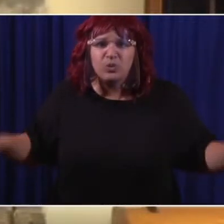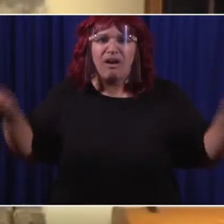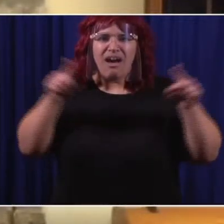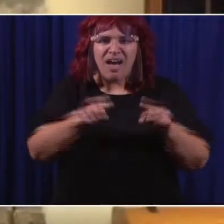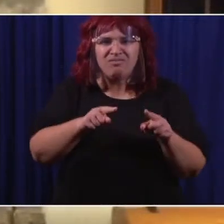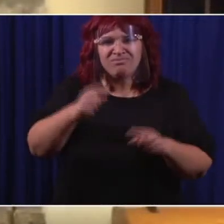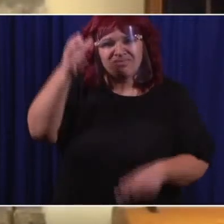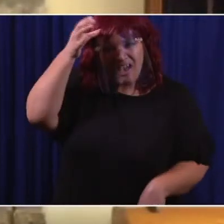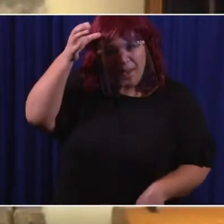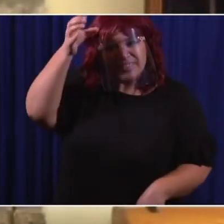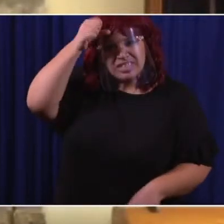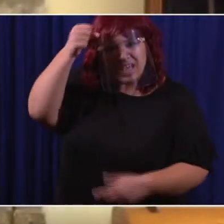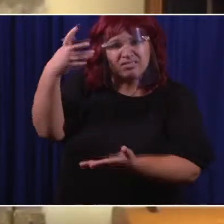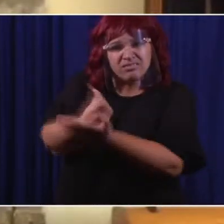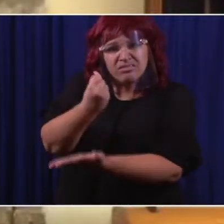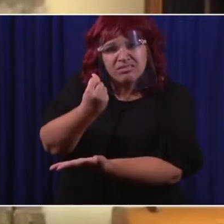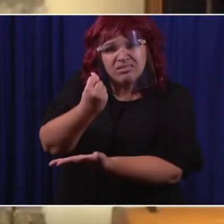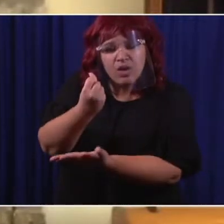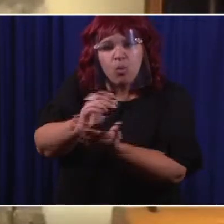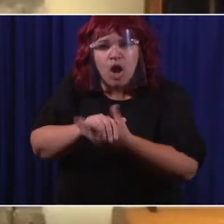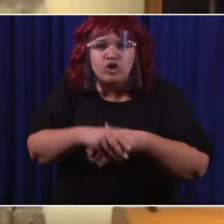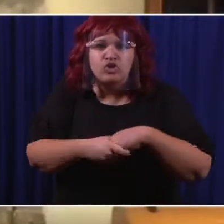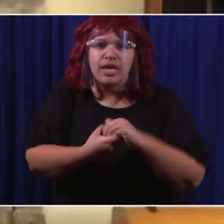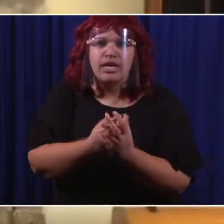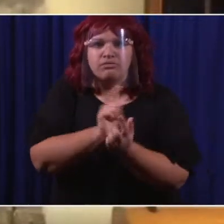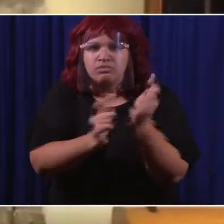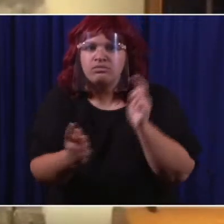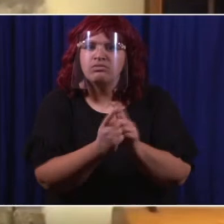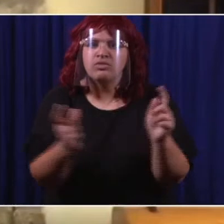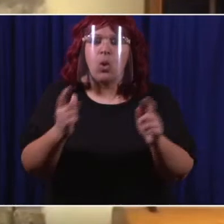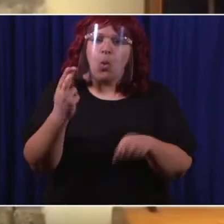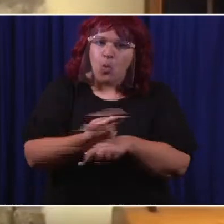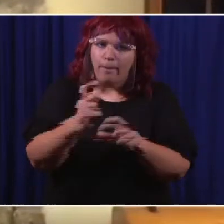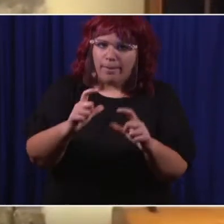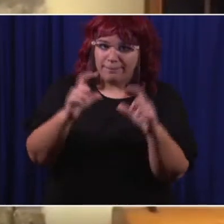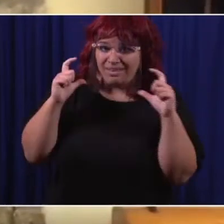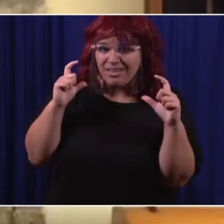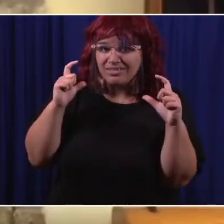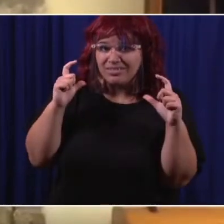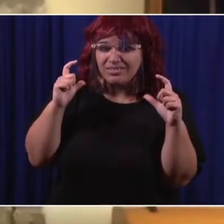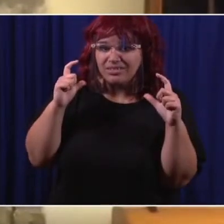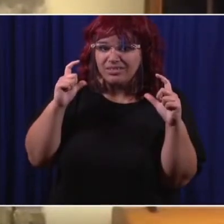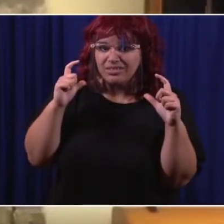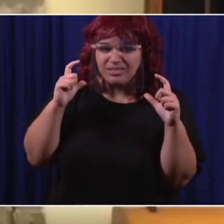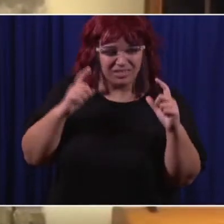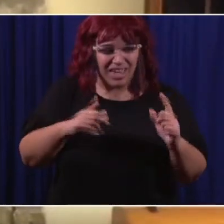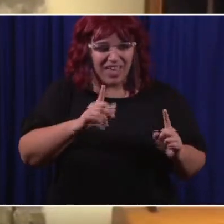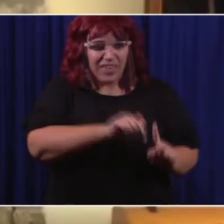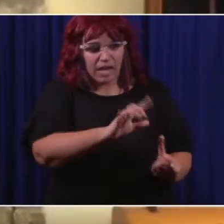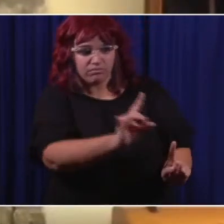sense about the spread. And we can avoid this. We can turn this around.